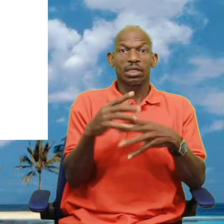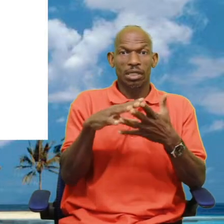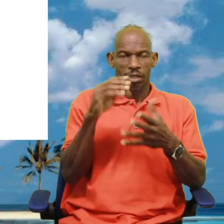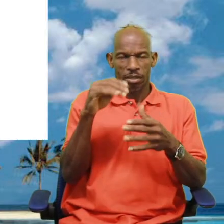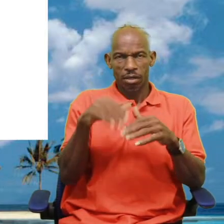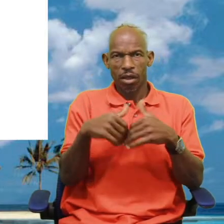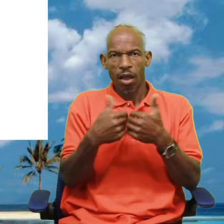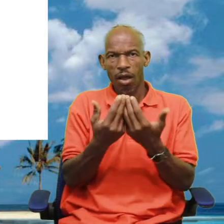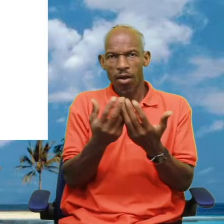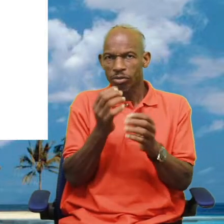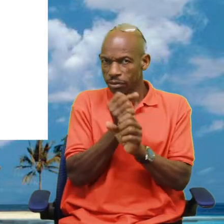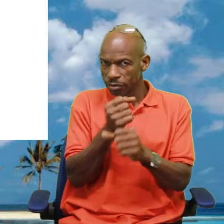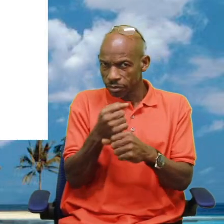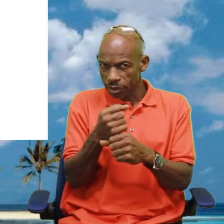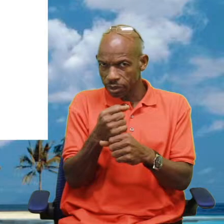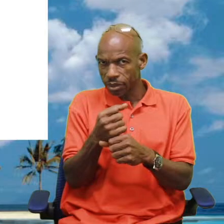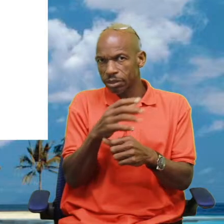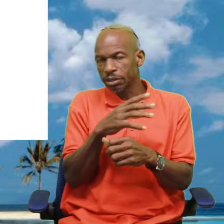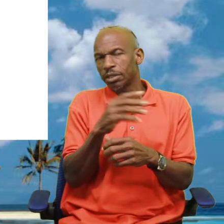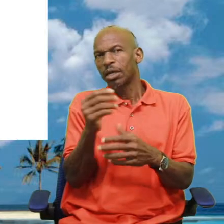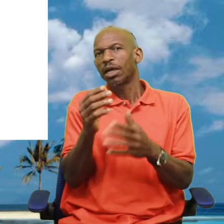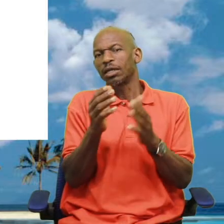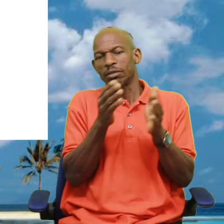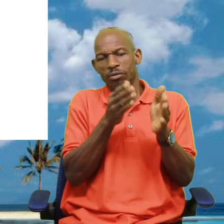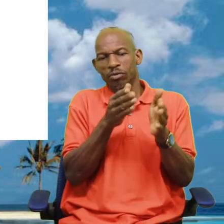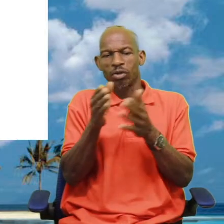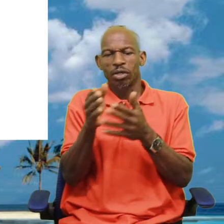the simple sentences is noun,